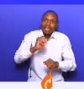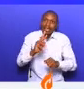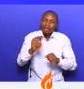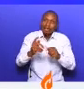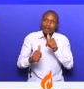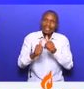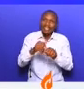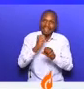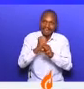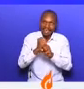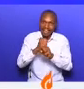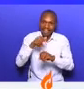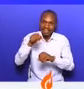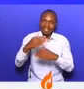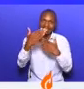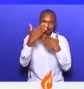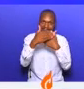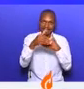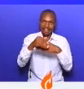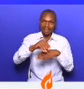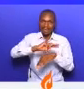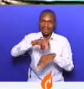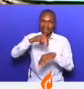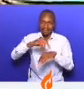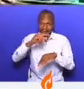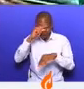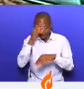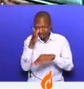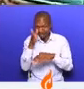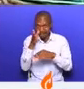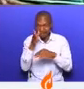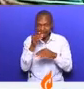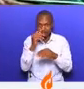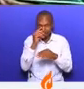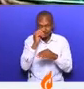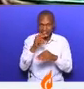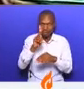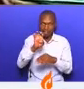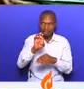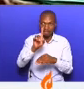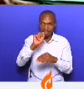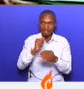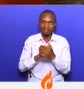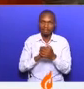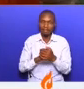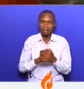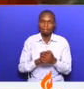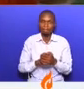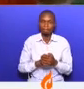ko bakakoreka na imara ko bayalera samaga che bunge Salasia Peter.